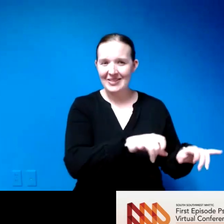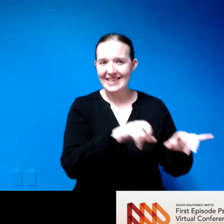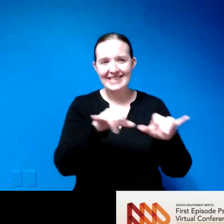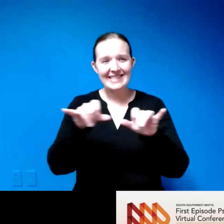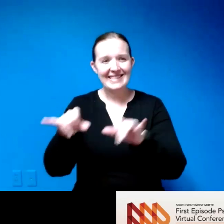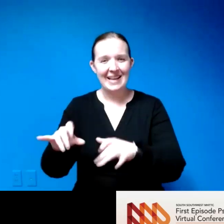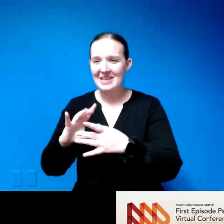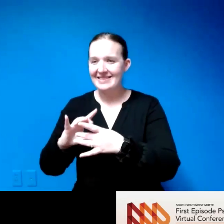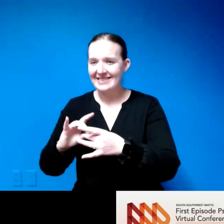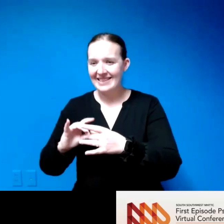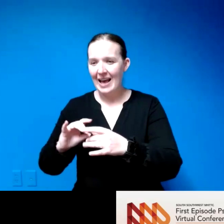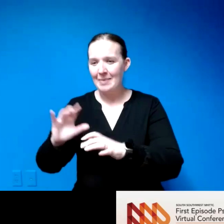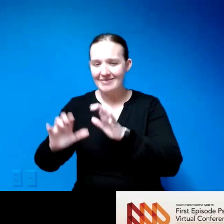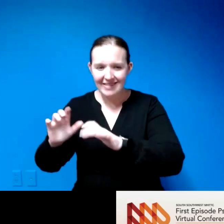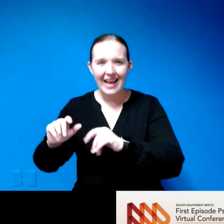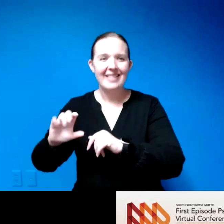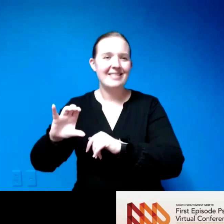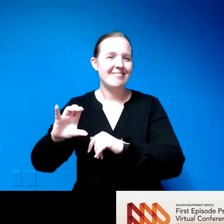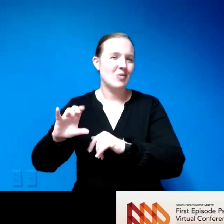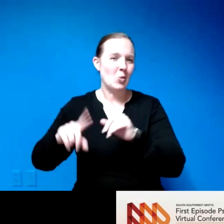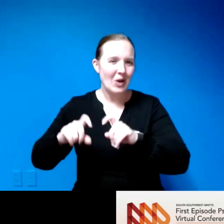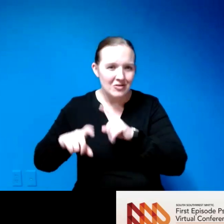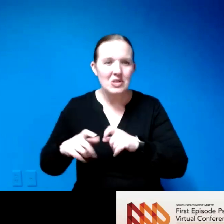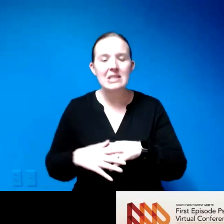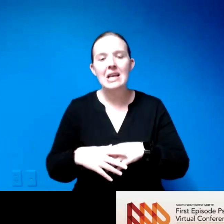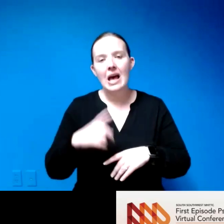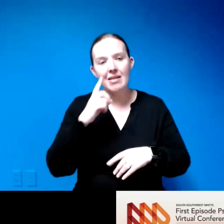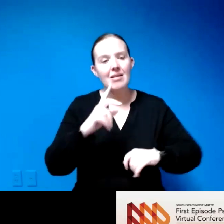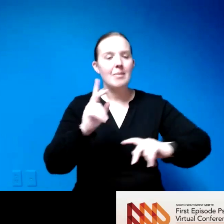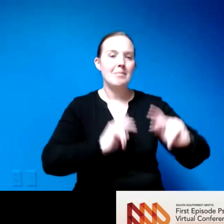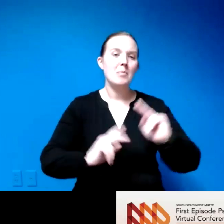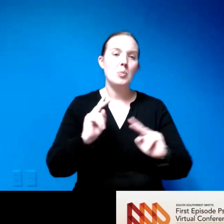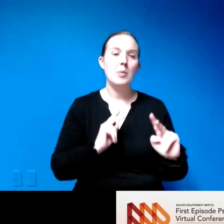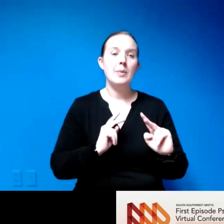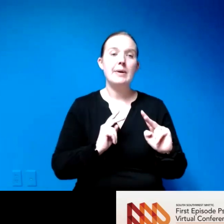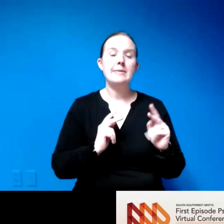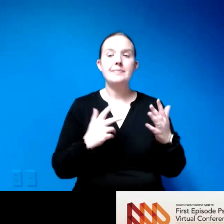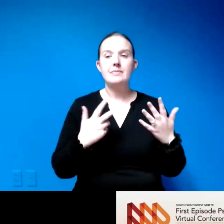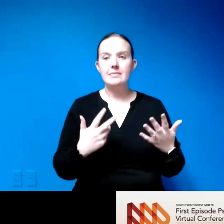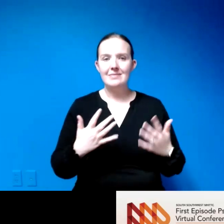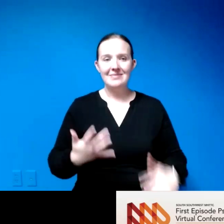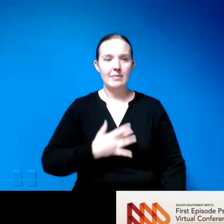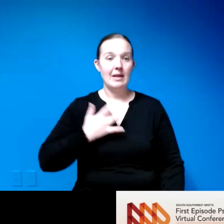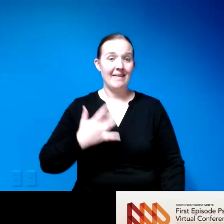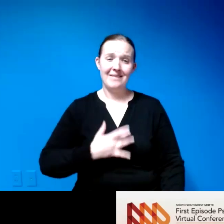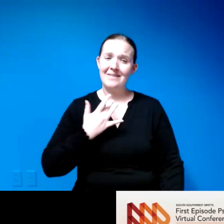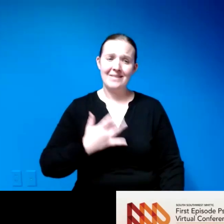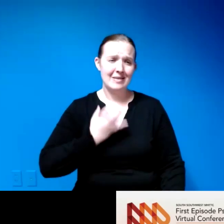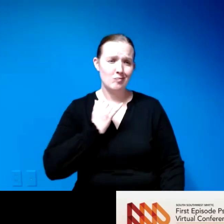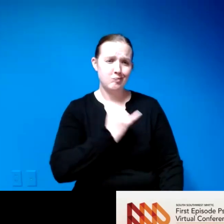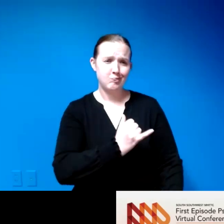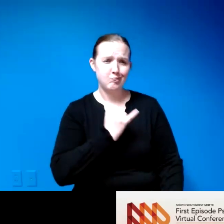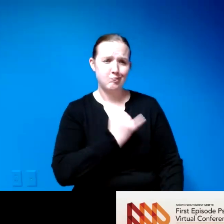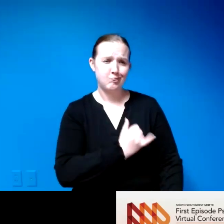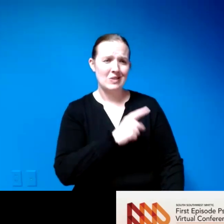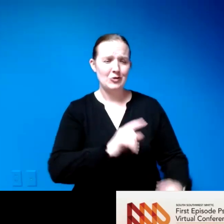comments that we've been getting and questions that we've been getting. I think people are feeling you when you speak